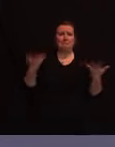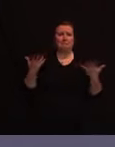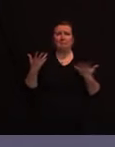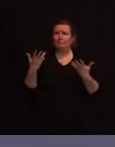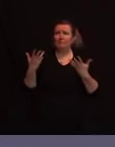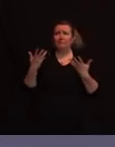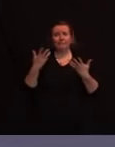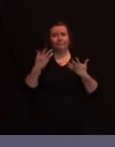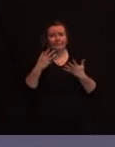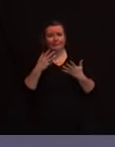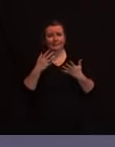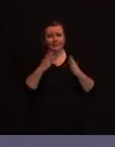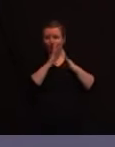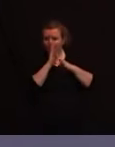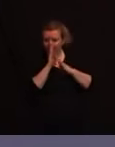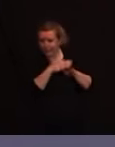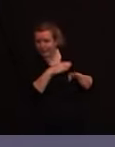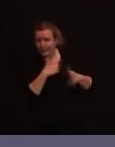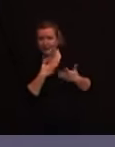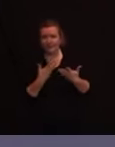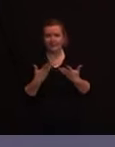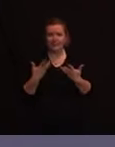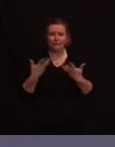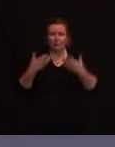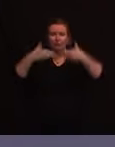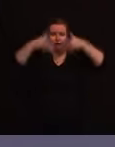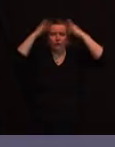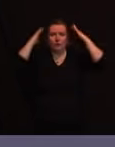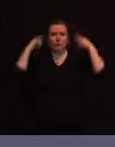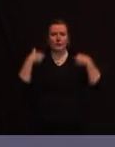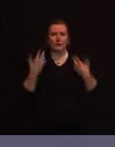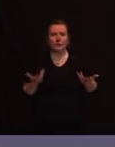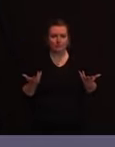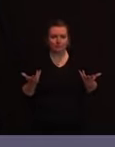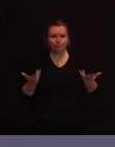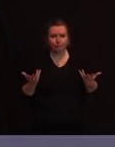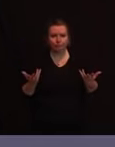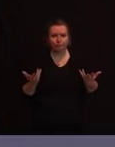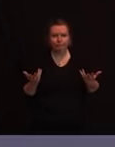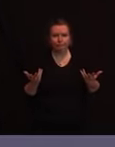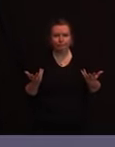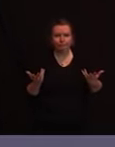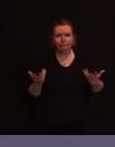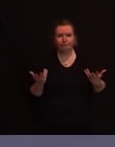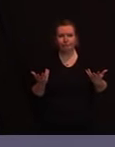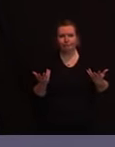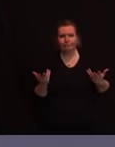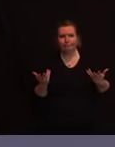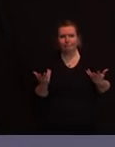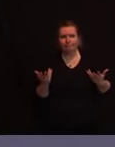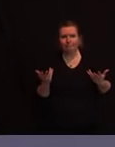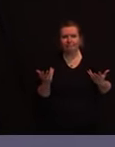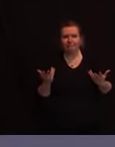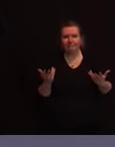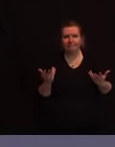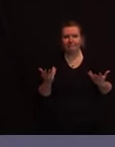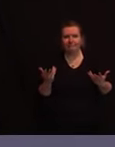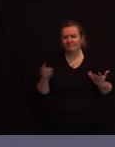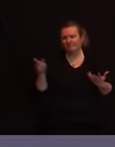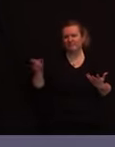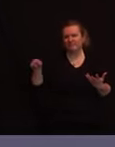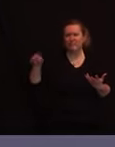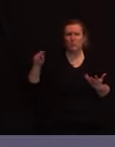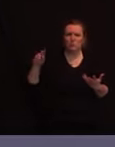with the enormity of what's happening. To the commissioner who needs no introduction, you've